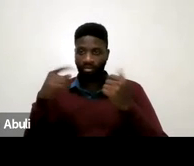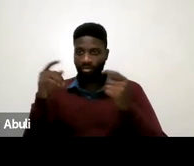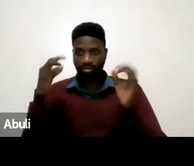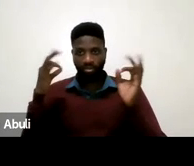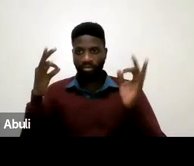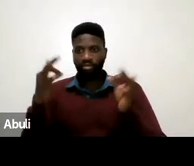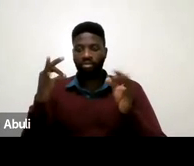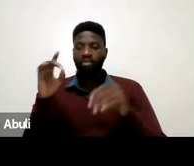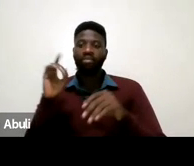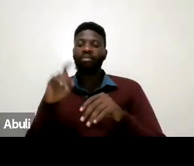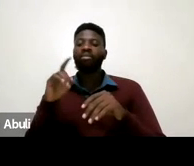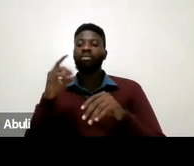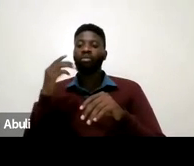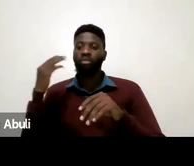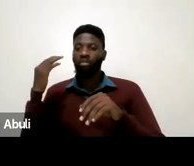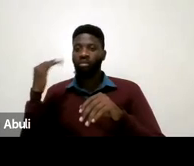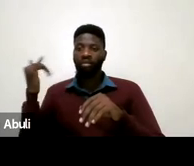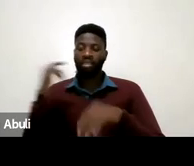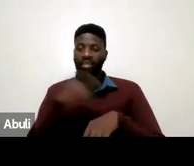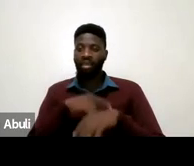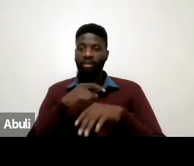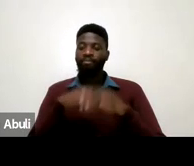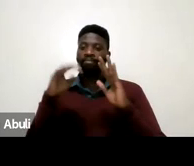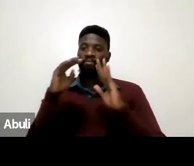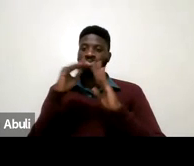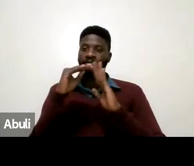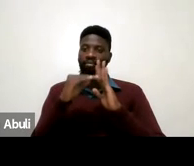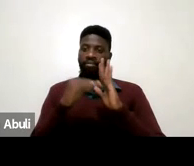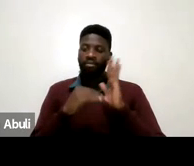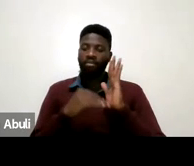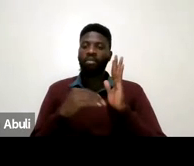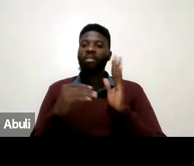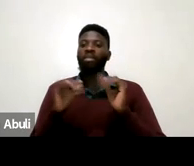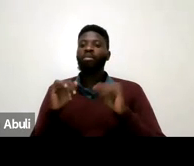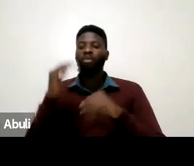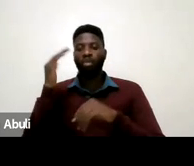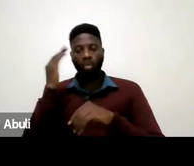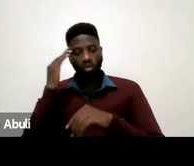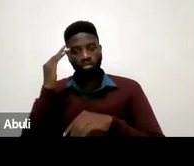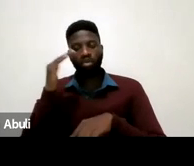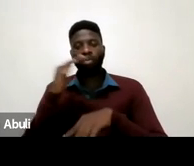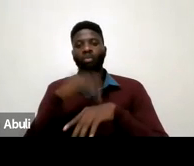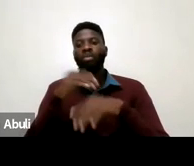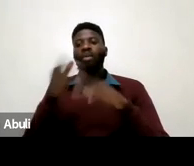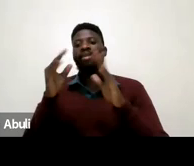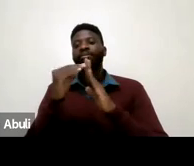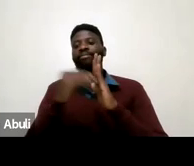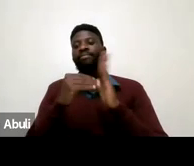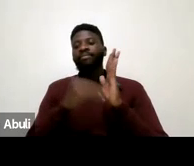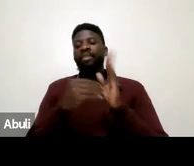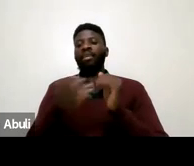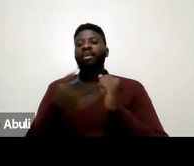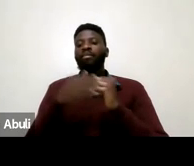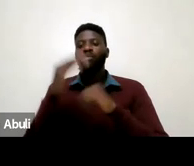decide so that from a pairwise ranking, you are able to determine a good ranking matrix that can help you know